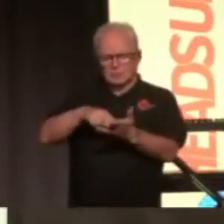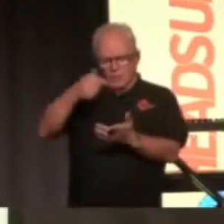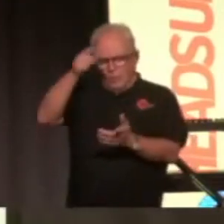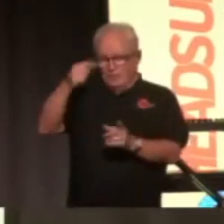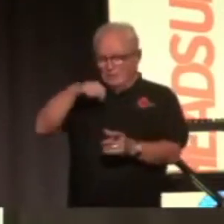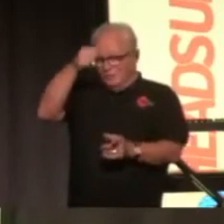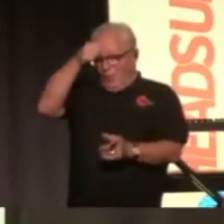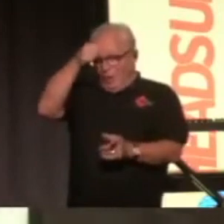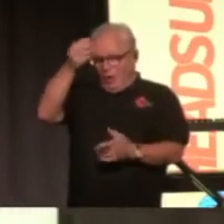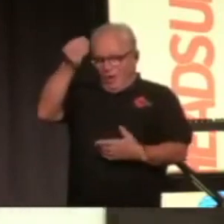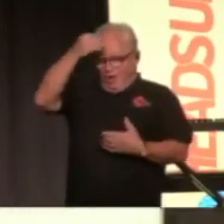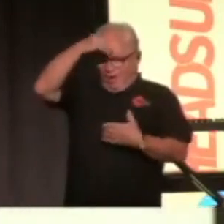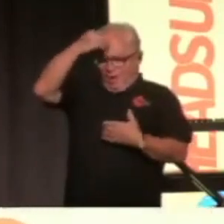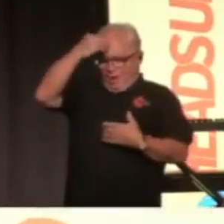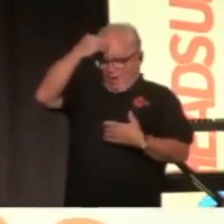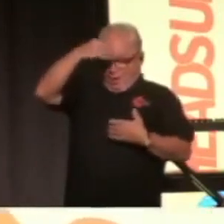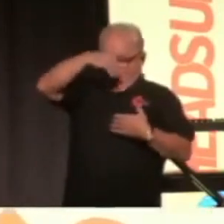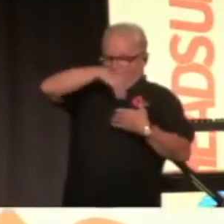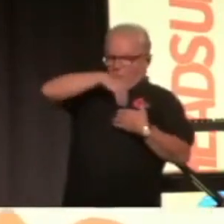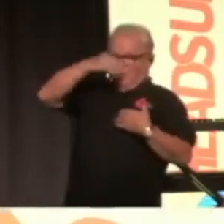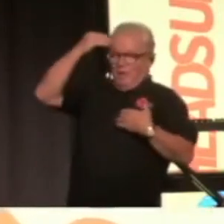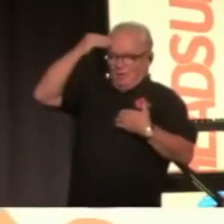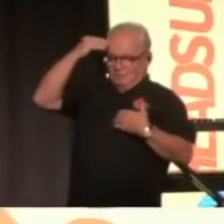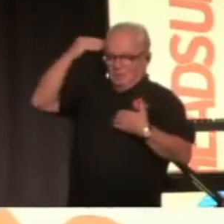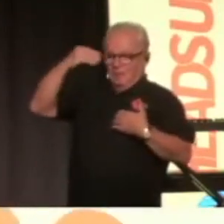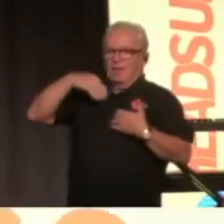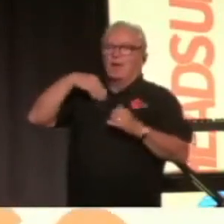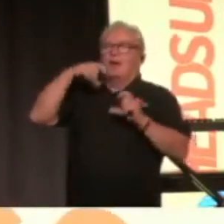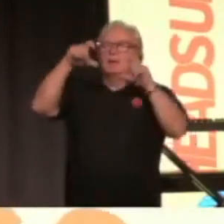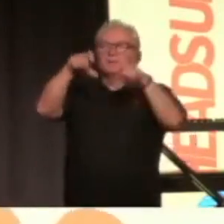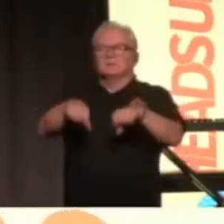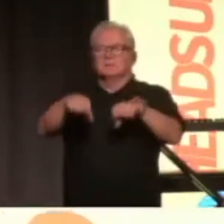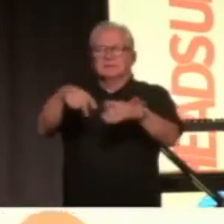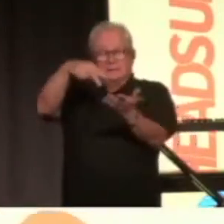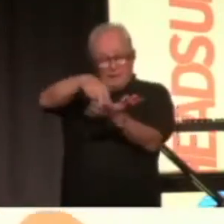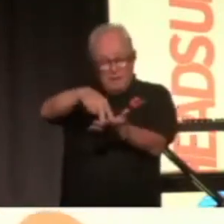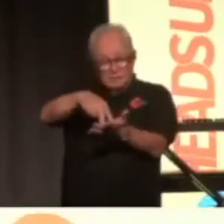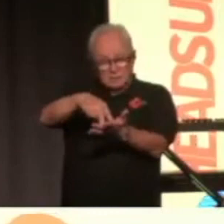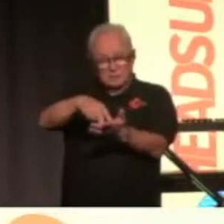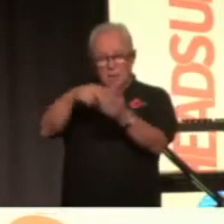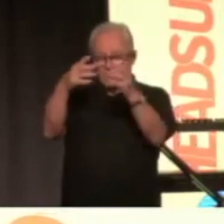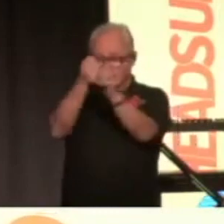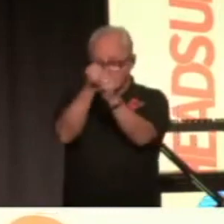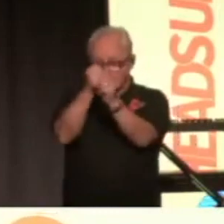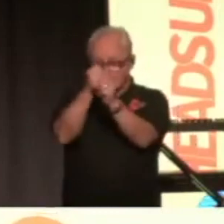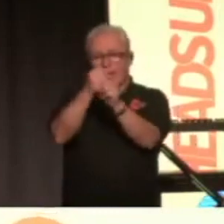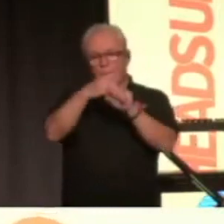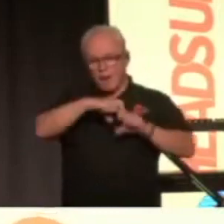know until you win the battle. And that could take months